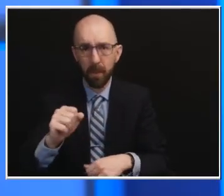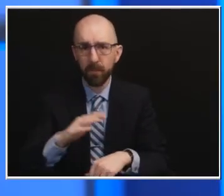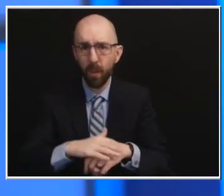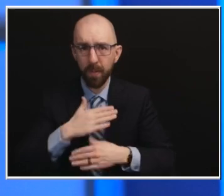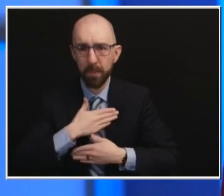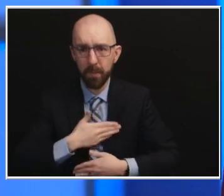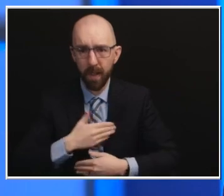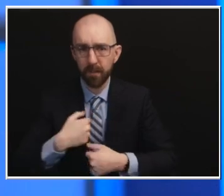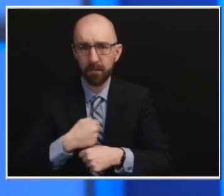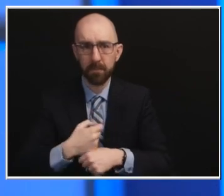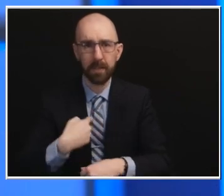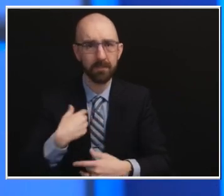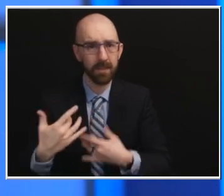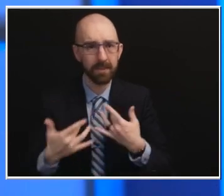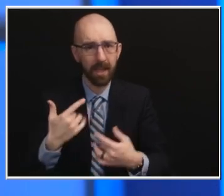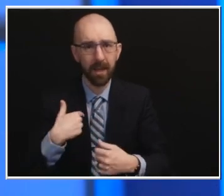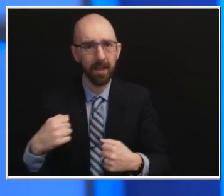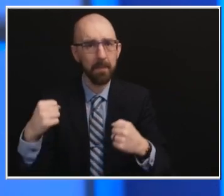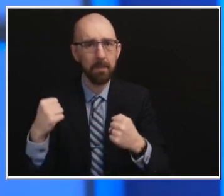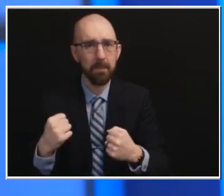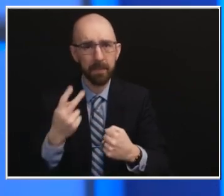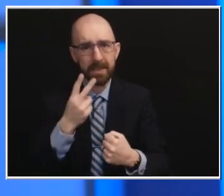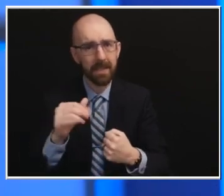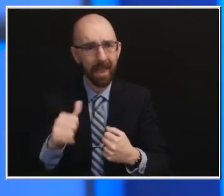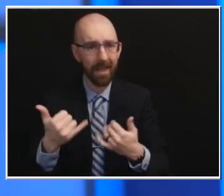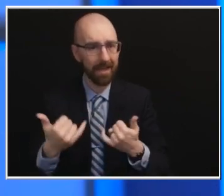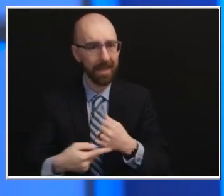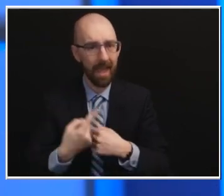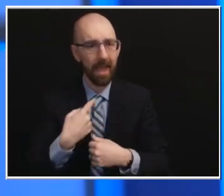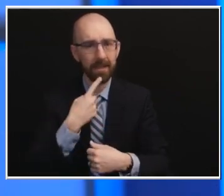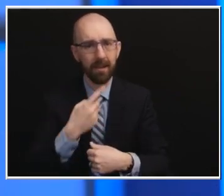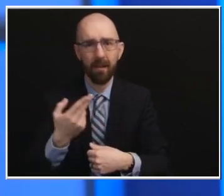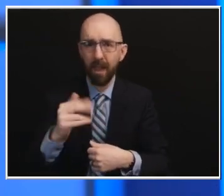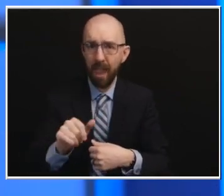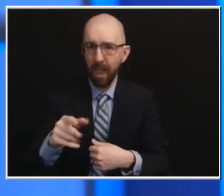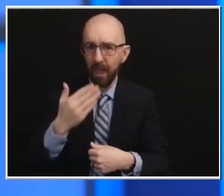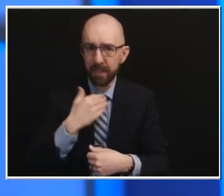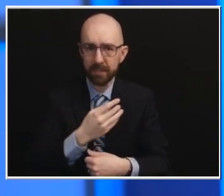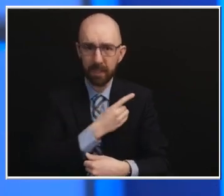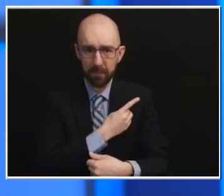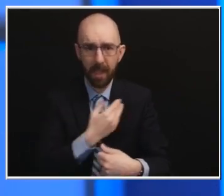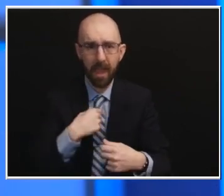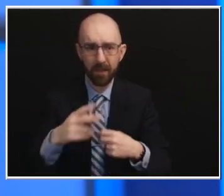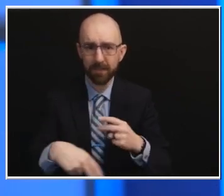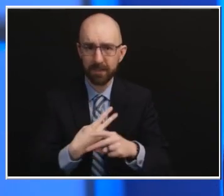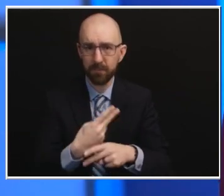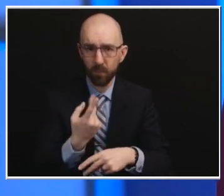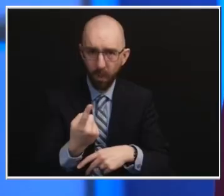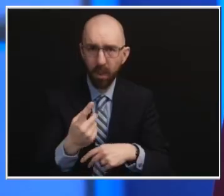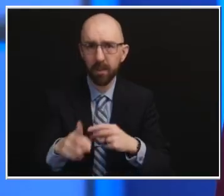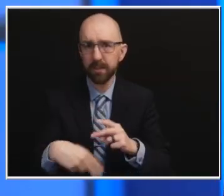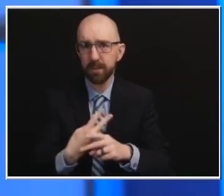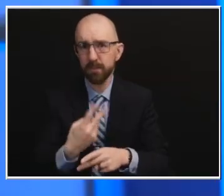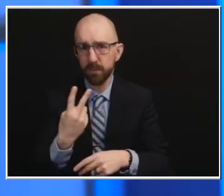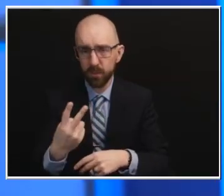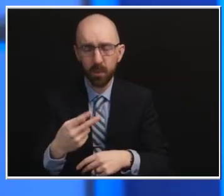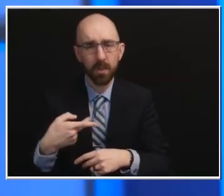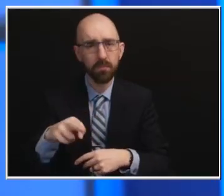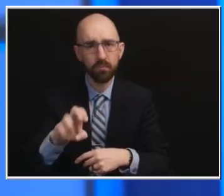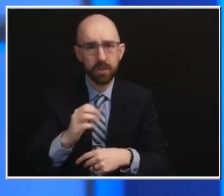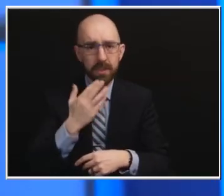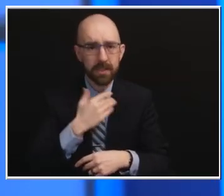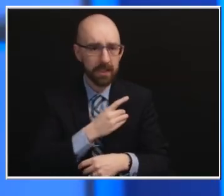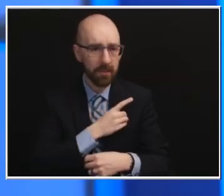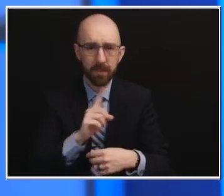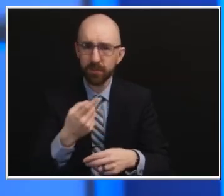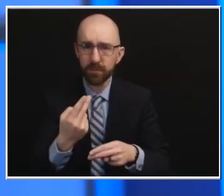really excited. And nowadays I say, hey, are they diabetic? Do they have type 1? Do they type 2 pre-diabetes? Are they just using